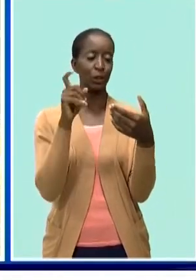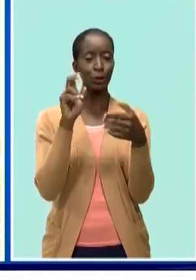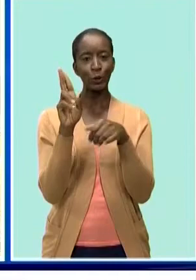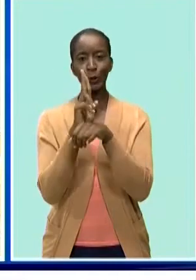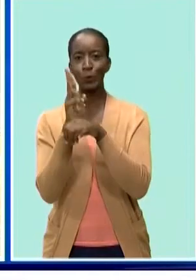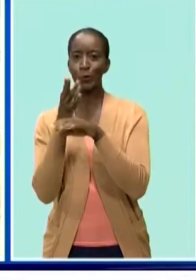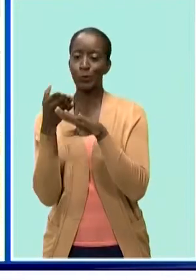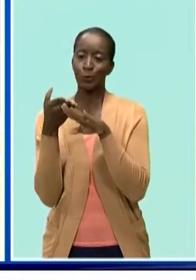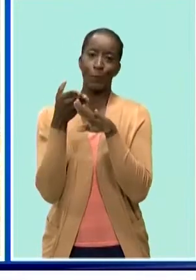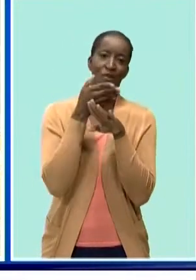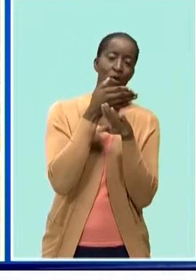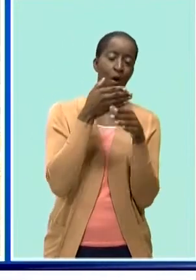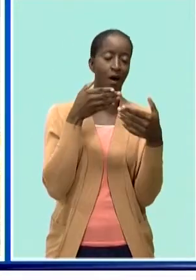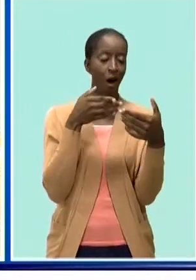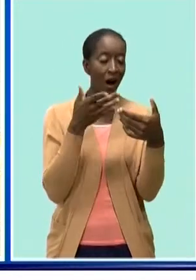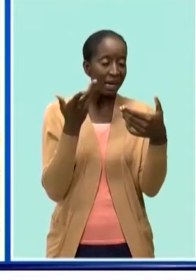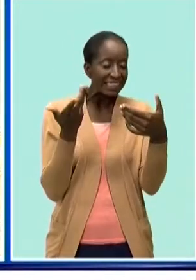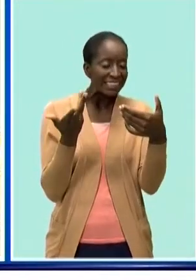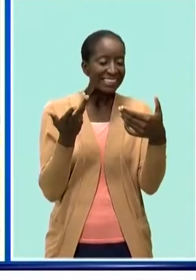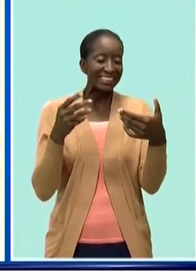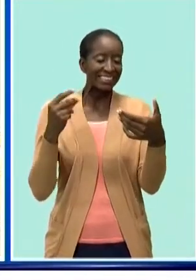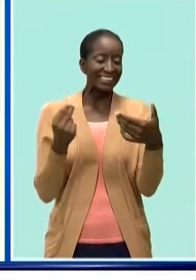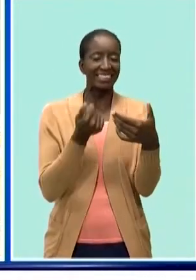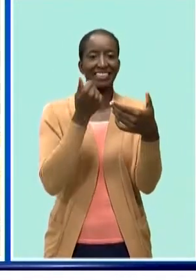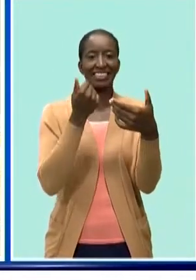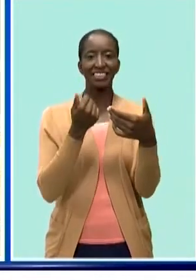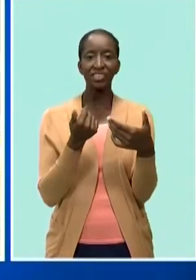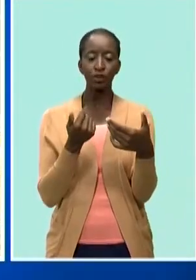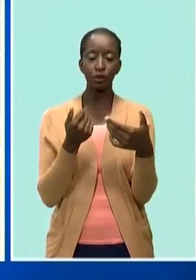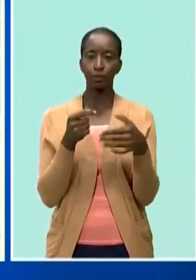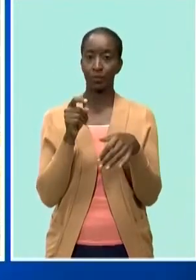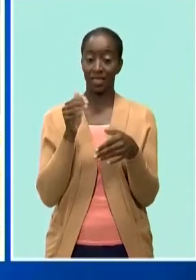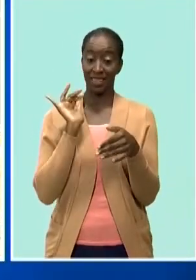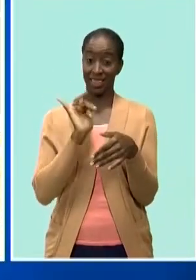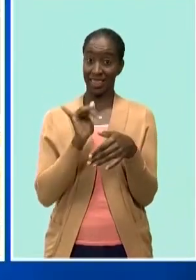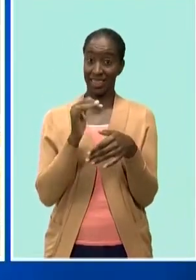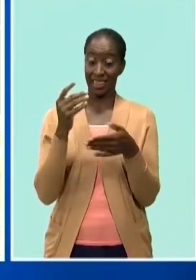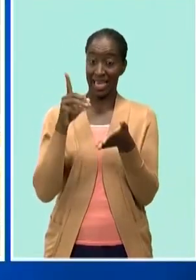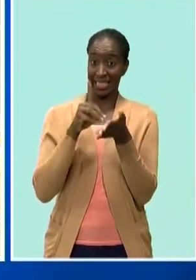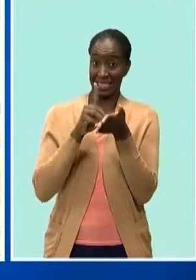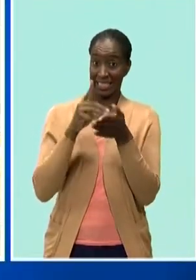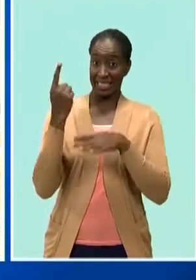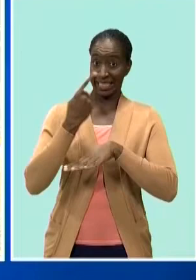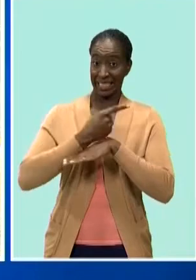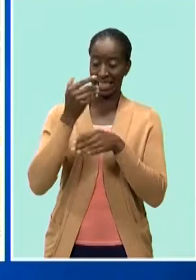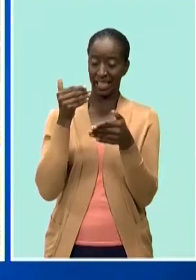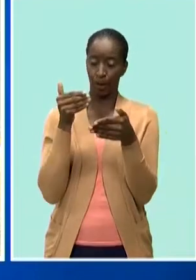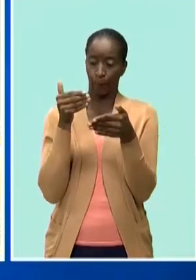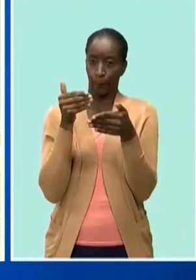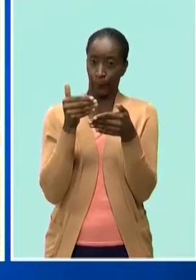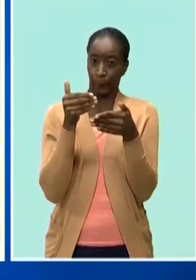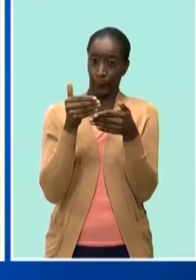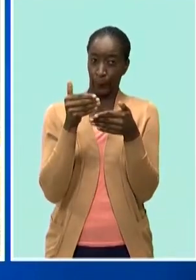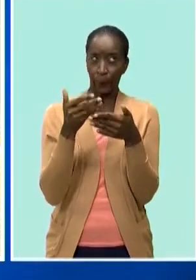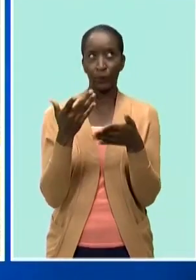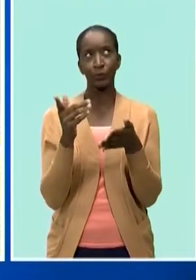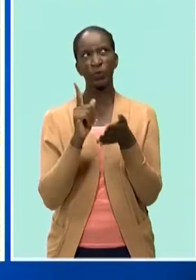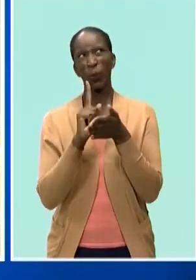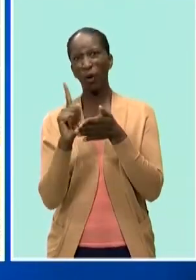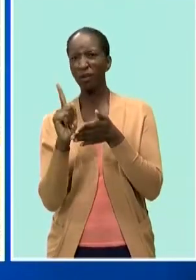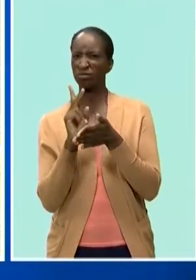the best thing we could do is actually, when they're coming up to the due time within the last week or so, we give them away to our